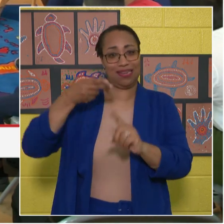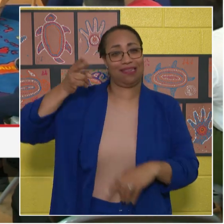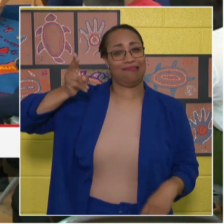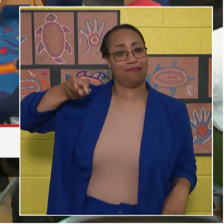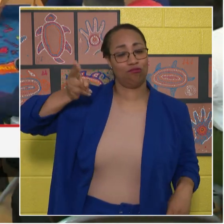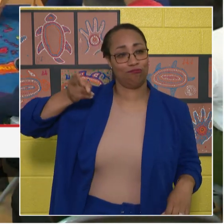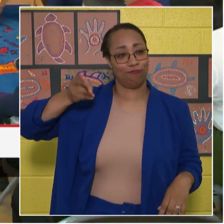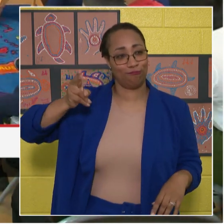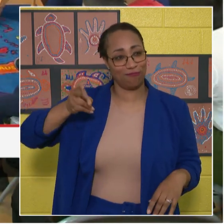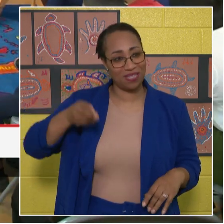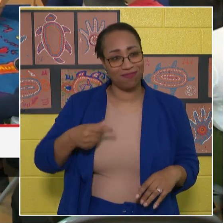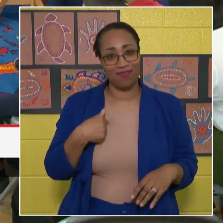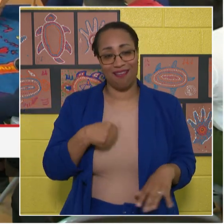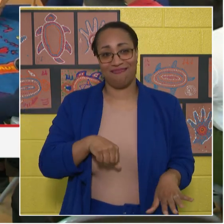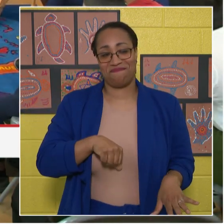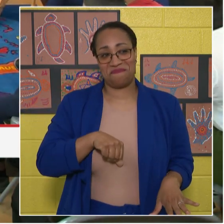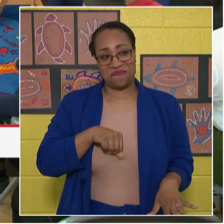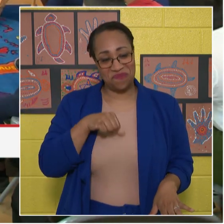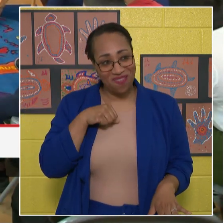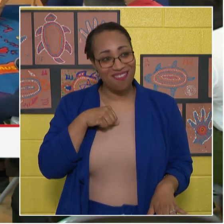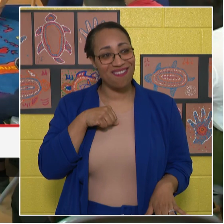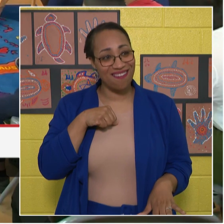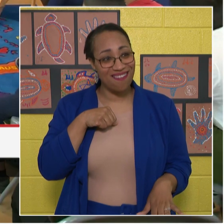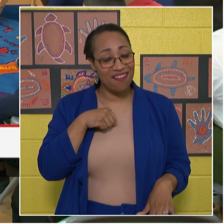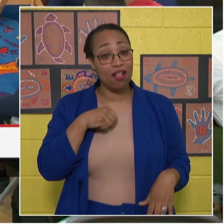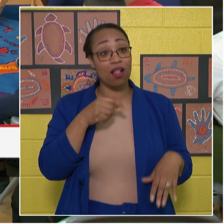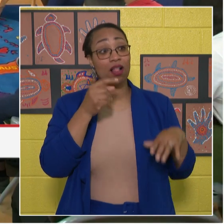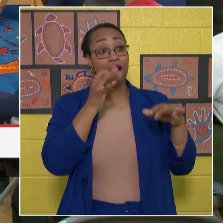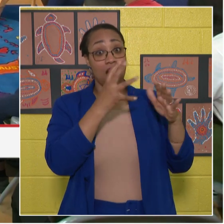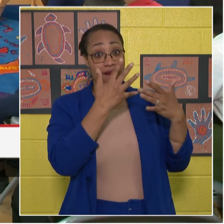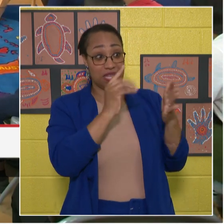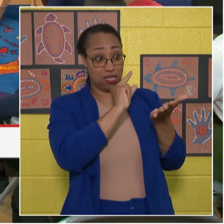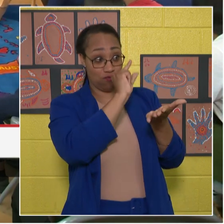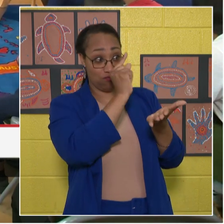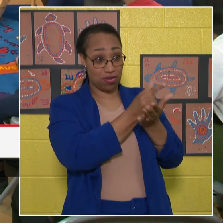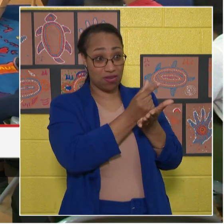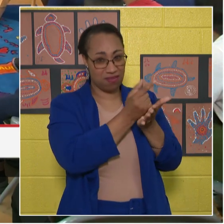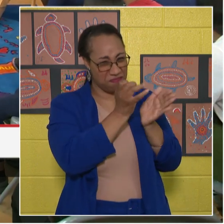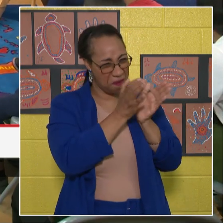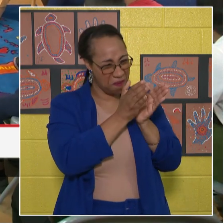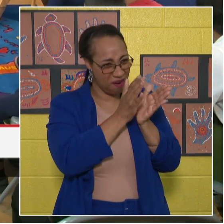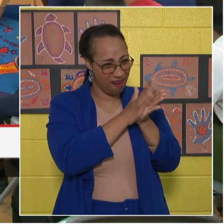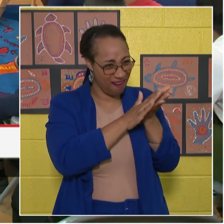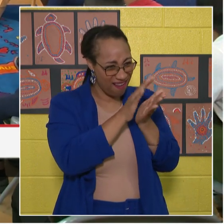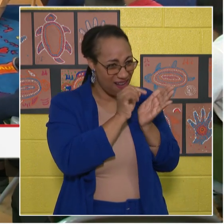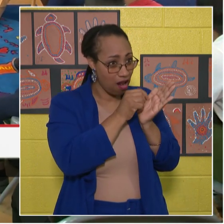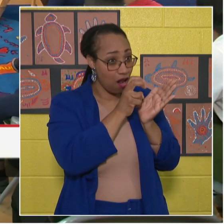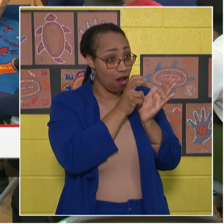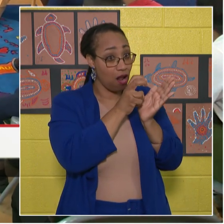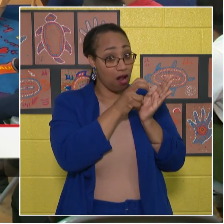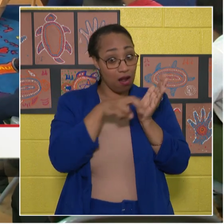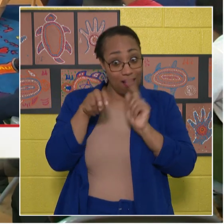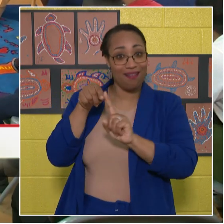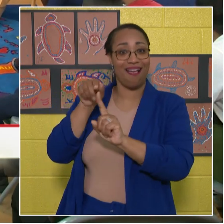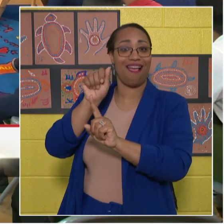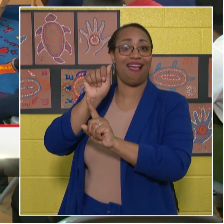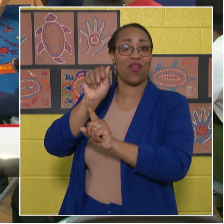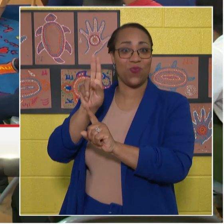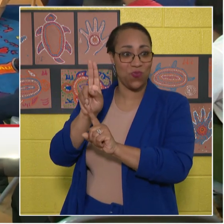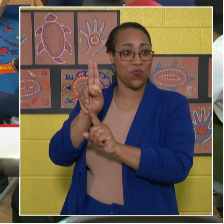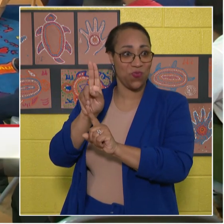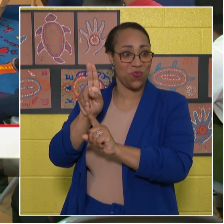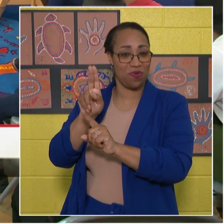that I went to school after I got my undergraduate degree at American University right here in